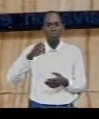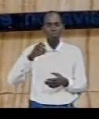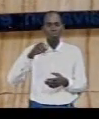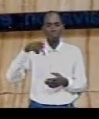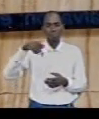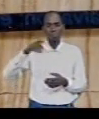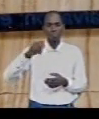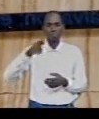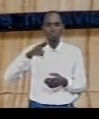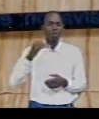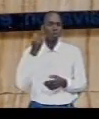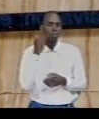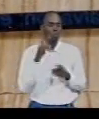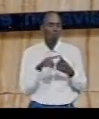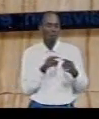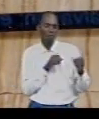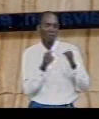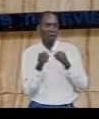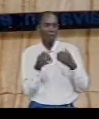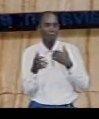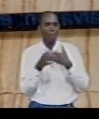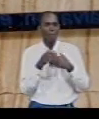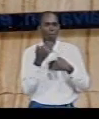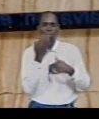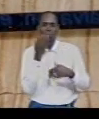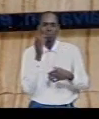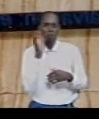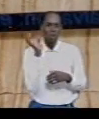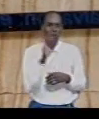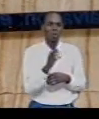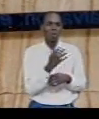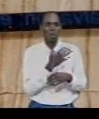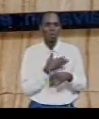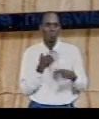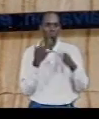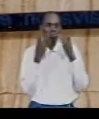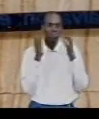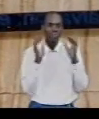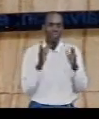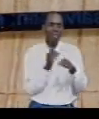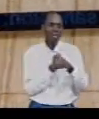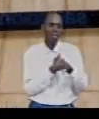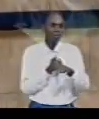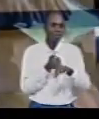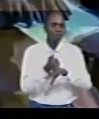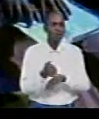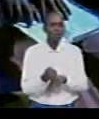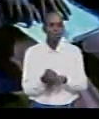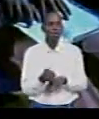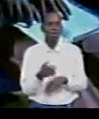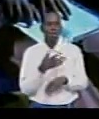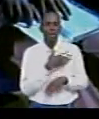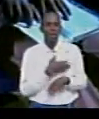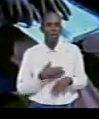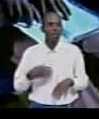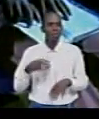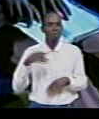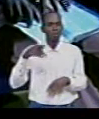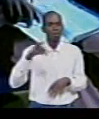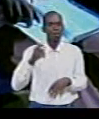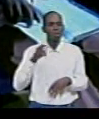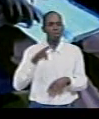throwing mud at him or stone at him, instead of using his position, using